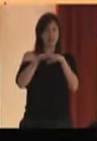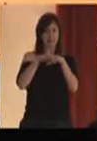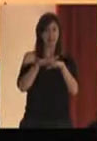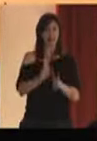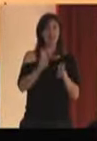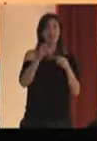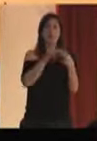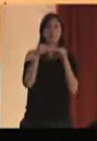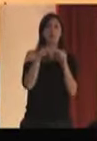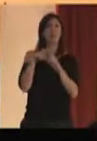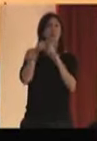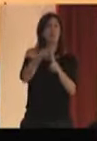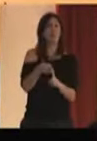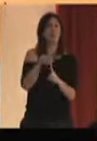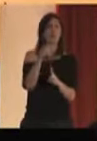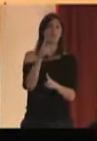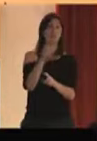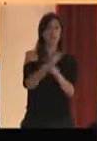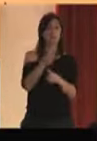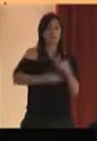I'm really sorry he's not using the microphone.